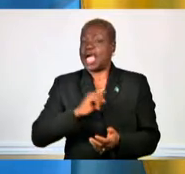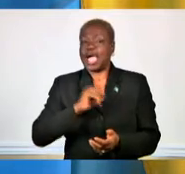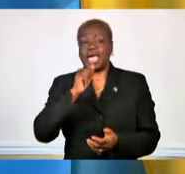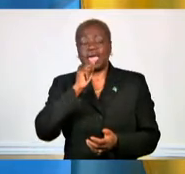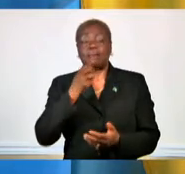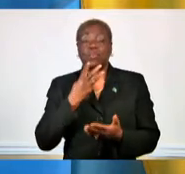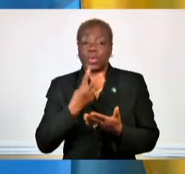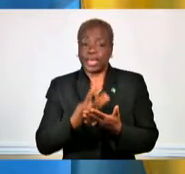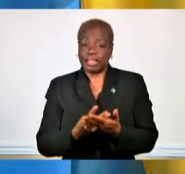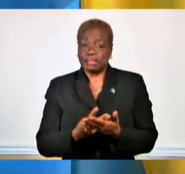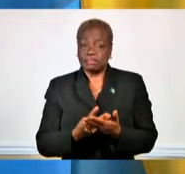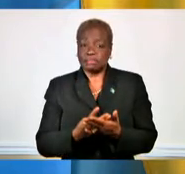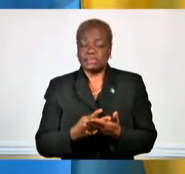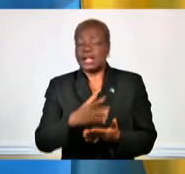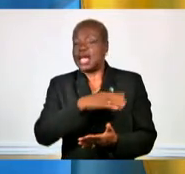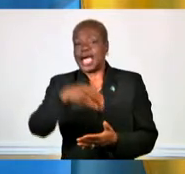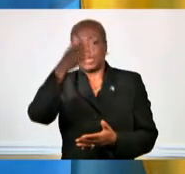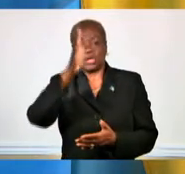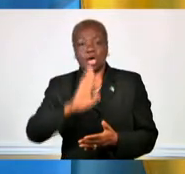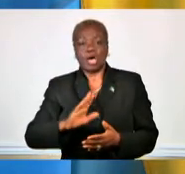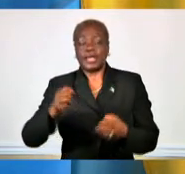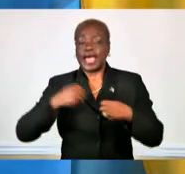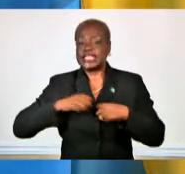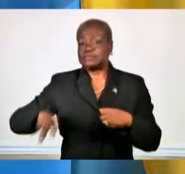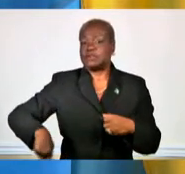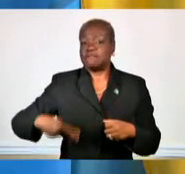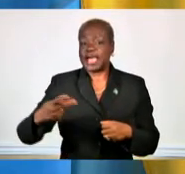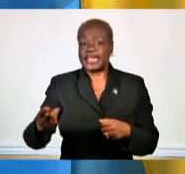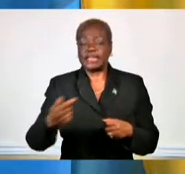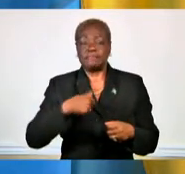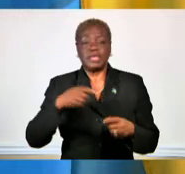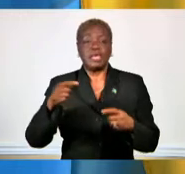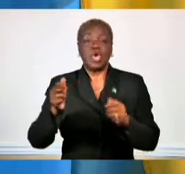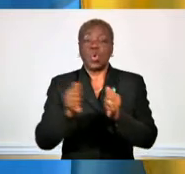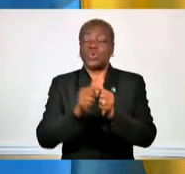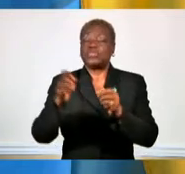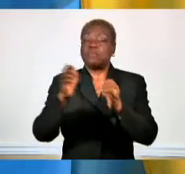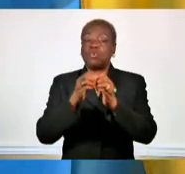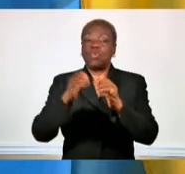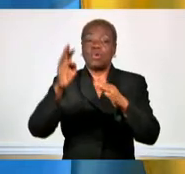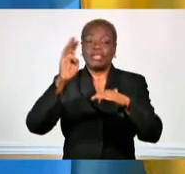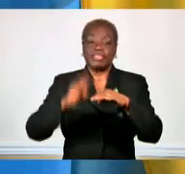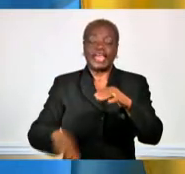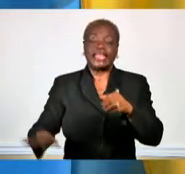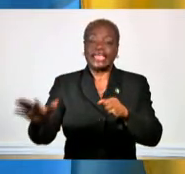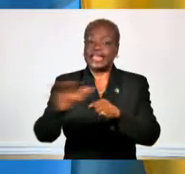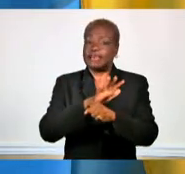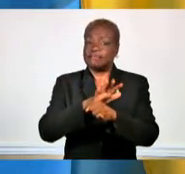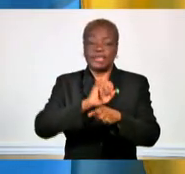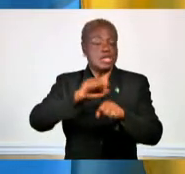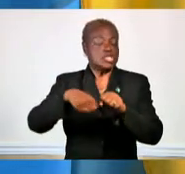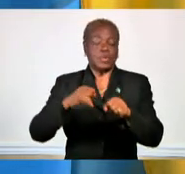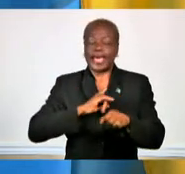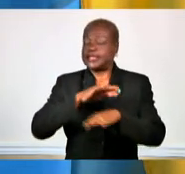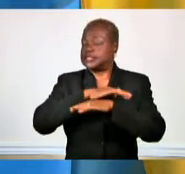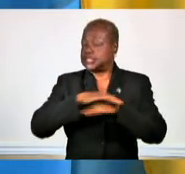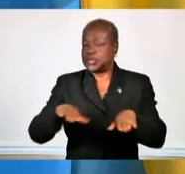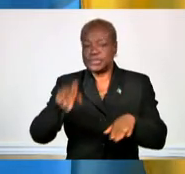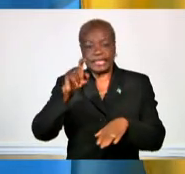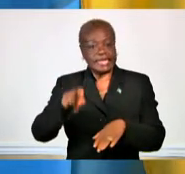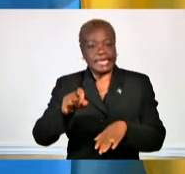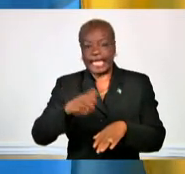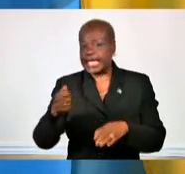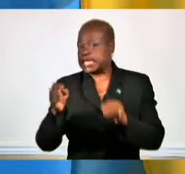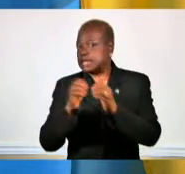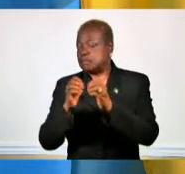well and God has provided me with more than enough, so I don't need any further